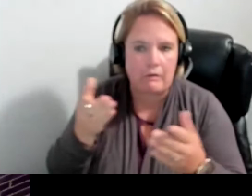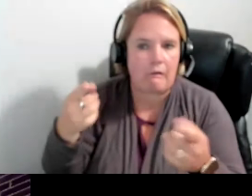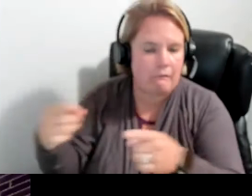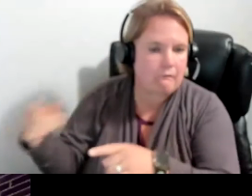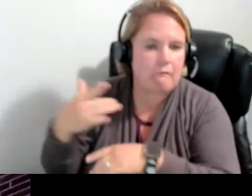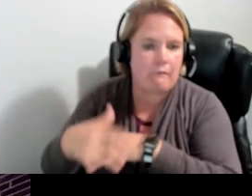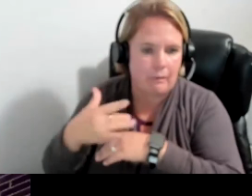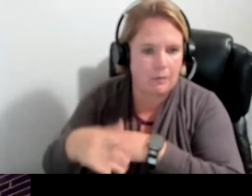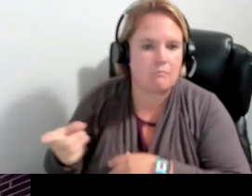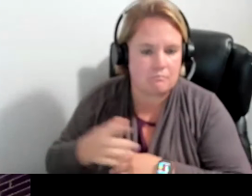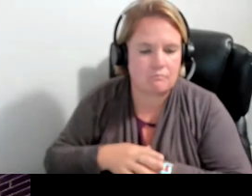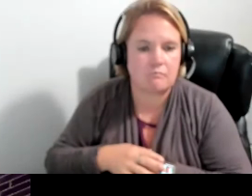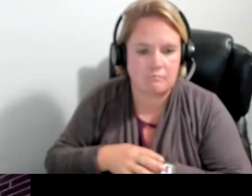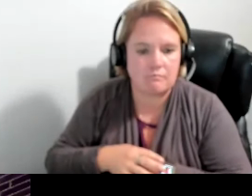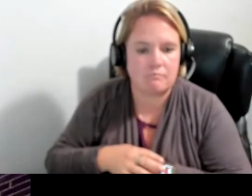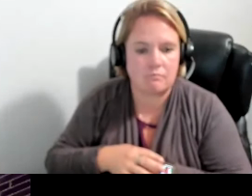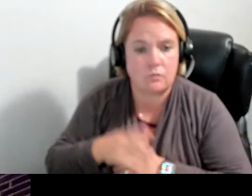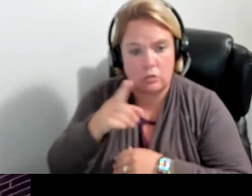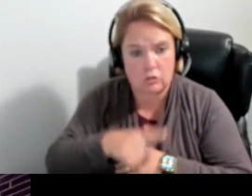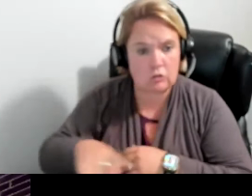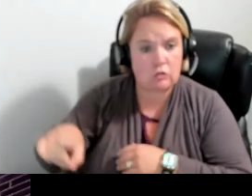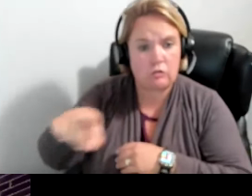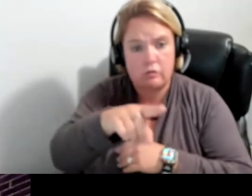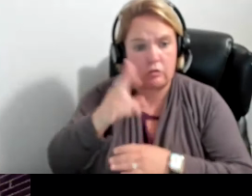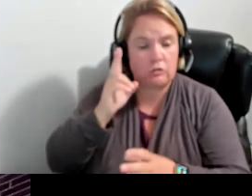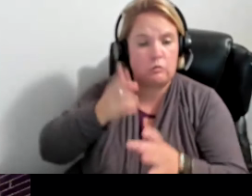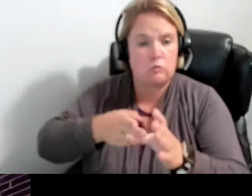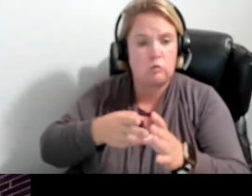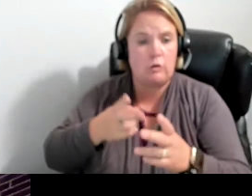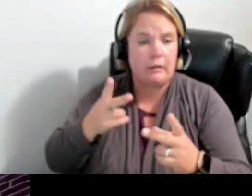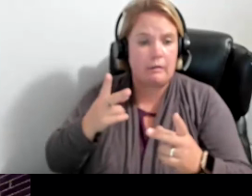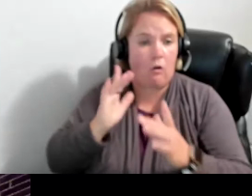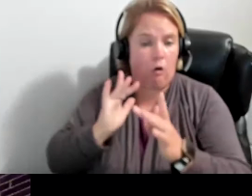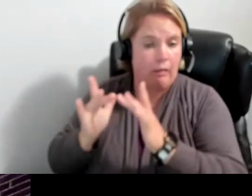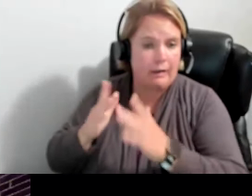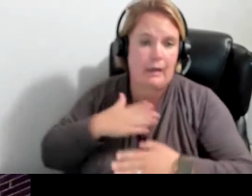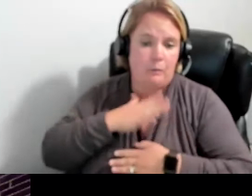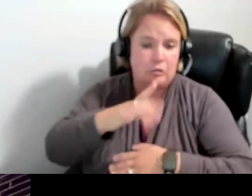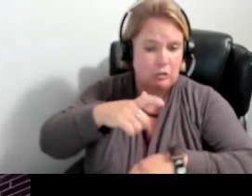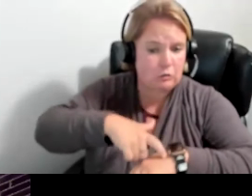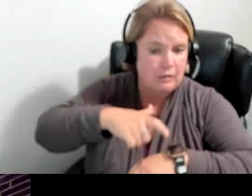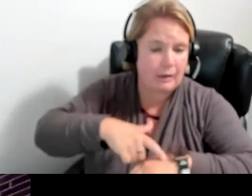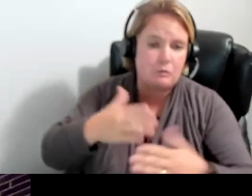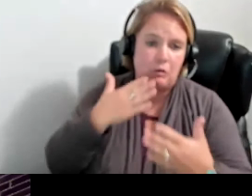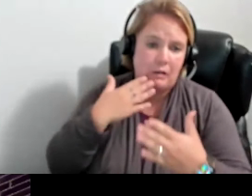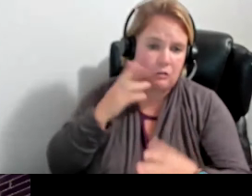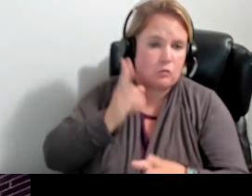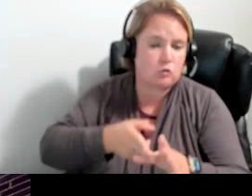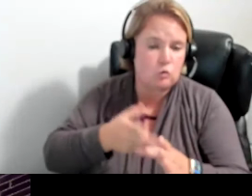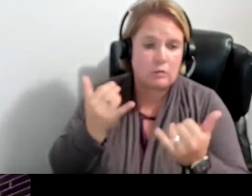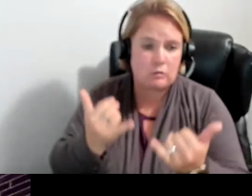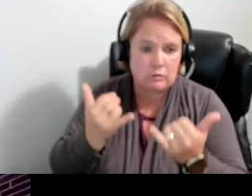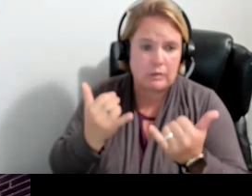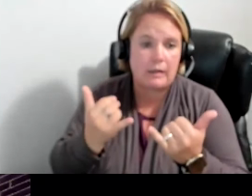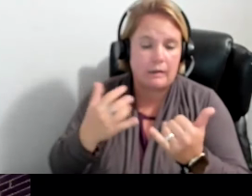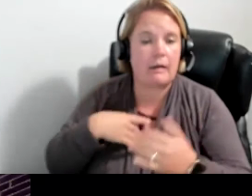their campus. So for those of you who have been joining us virtually, I appreciate your time and for joining me this morning. I think